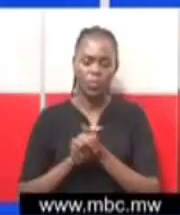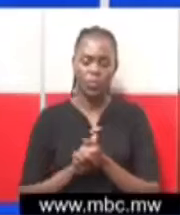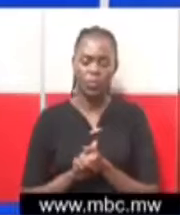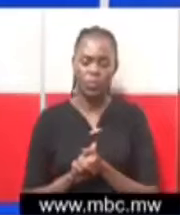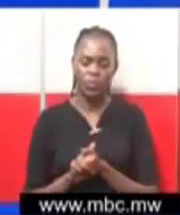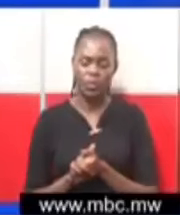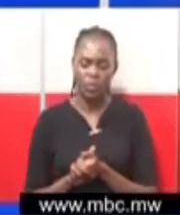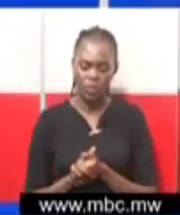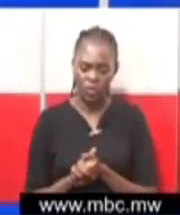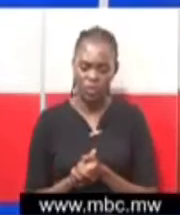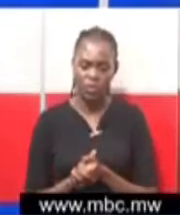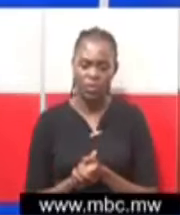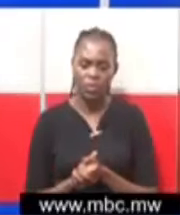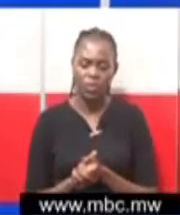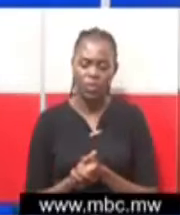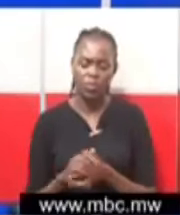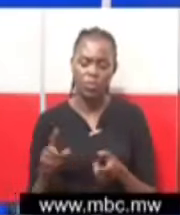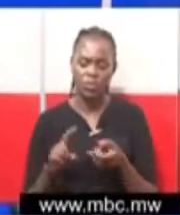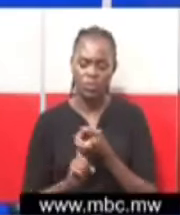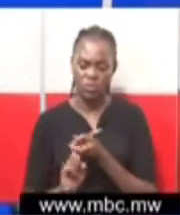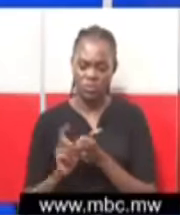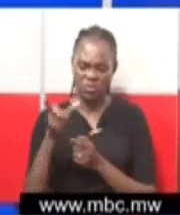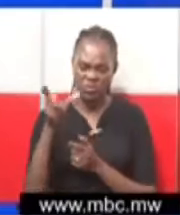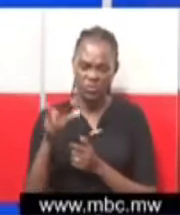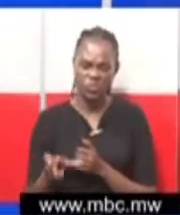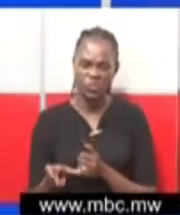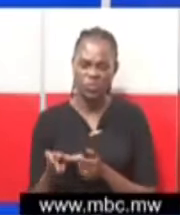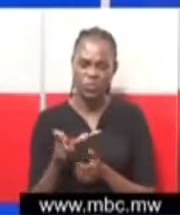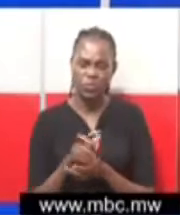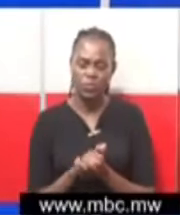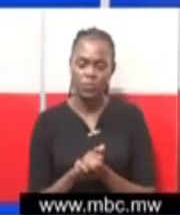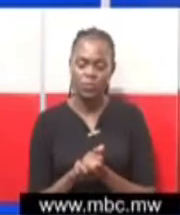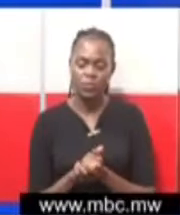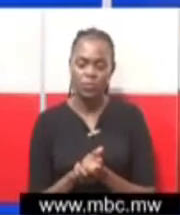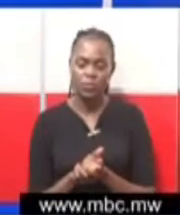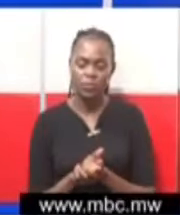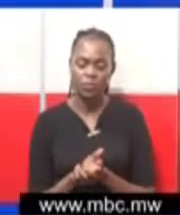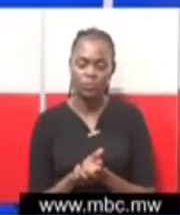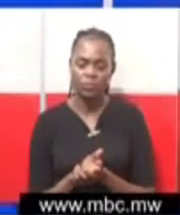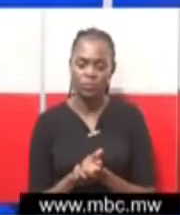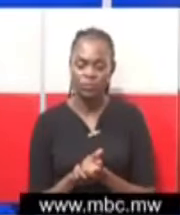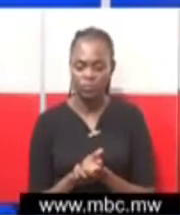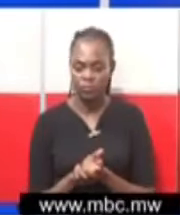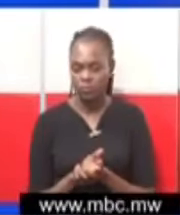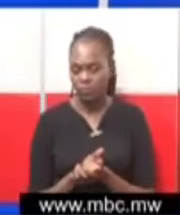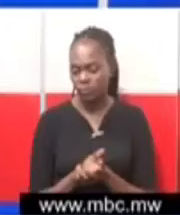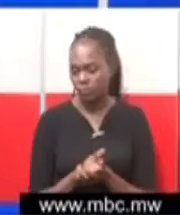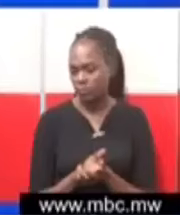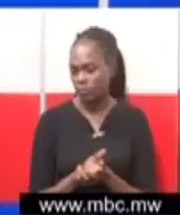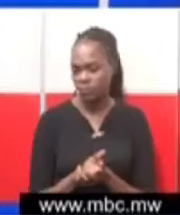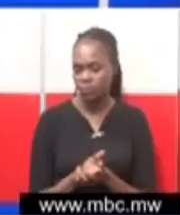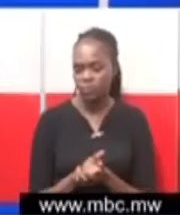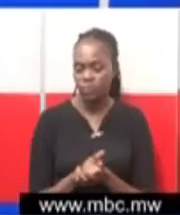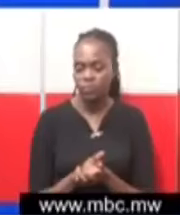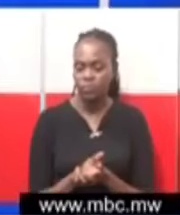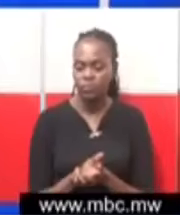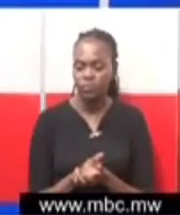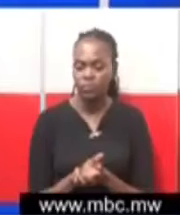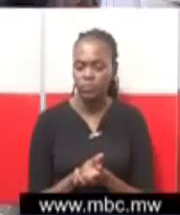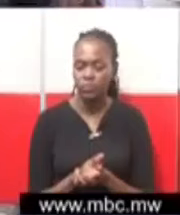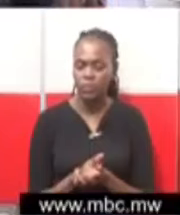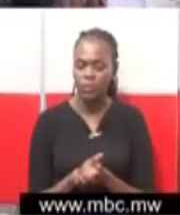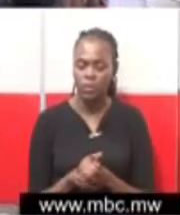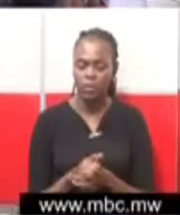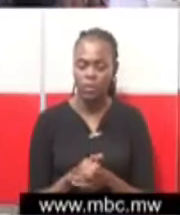community related to land, related to borders, chieftaincy, that need to be identified,